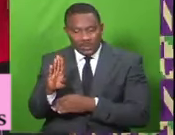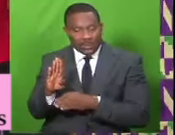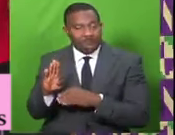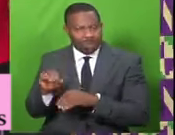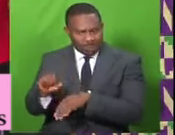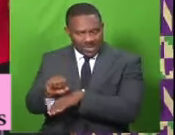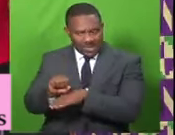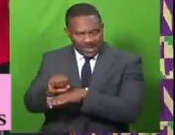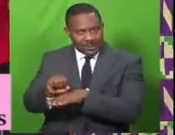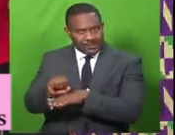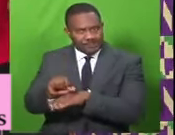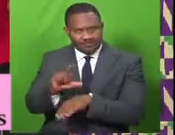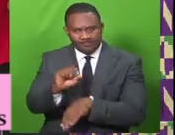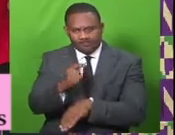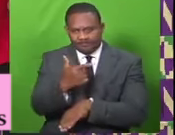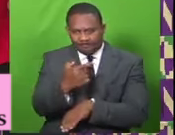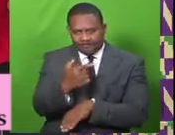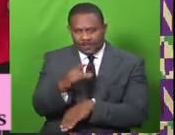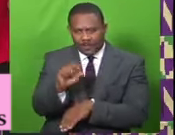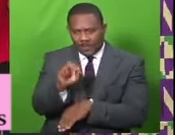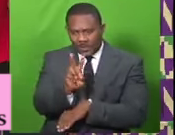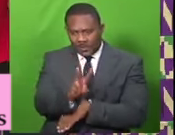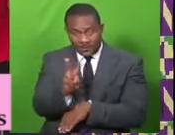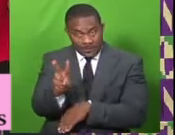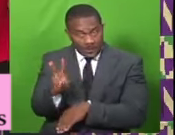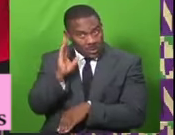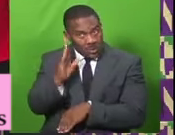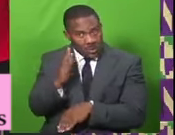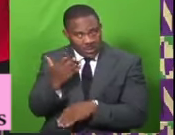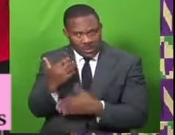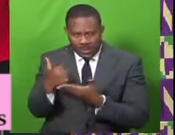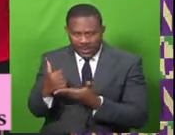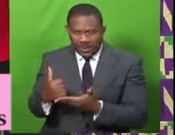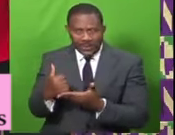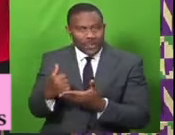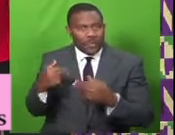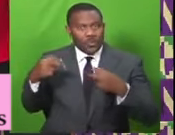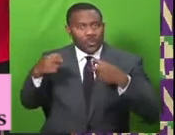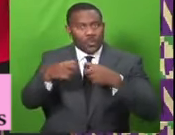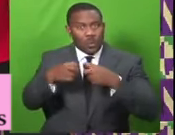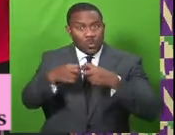2022, thereby improving reliability and efficiency.